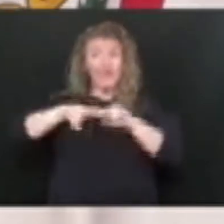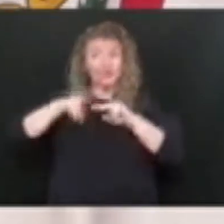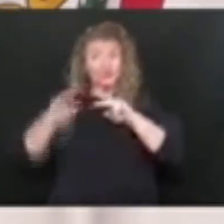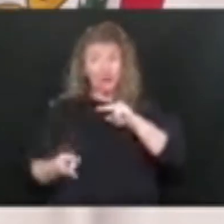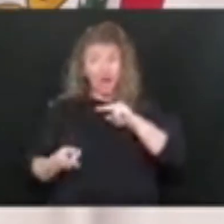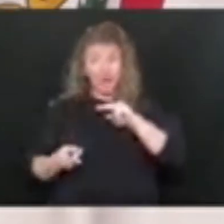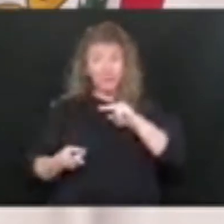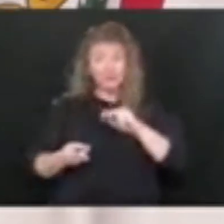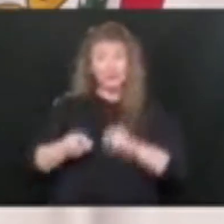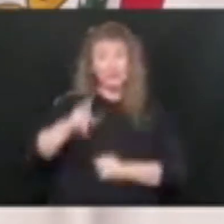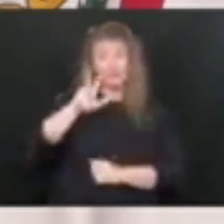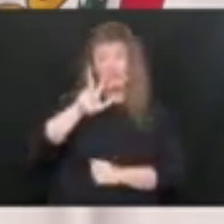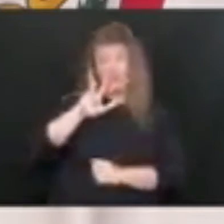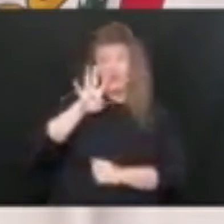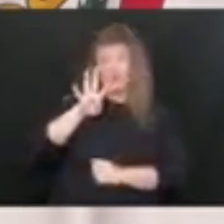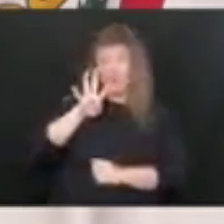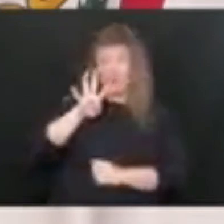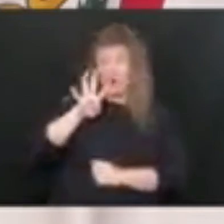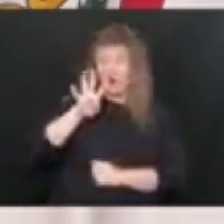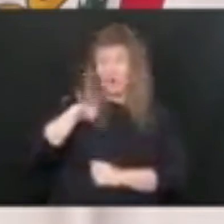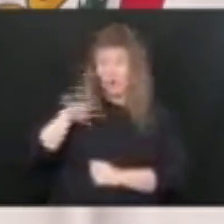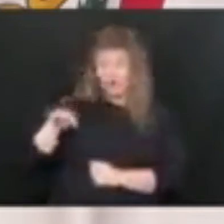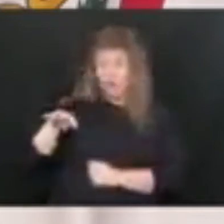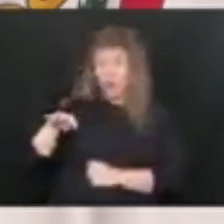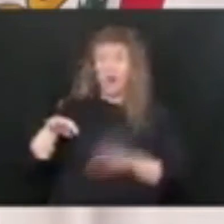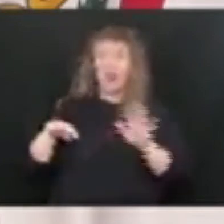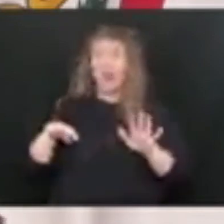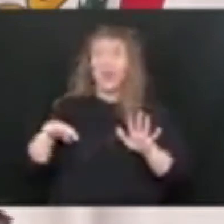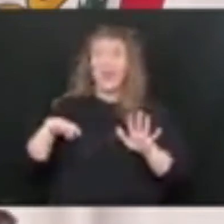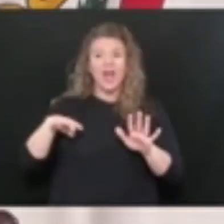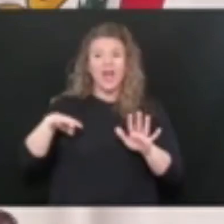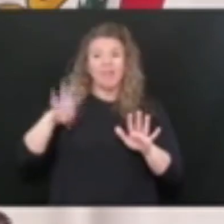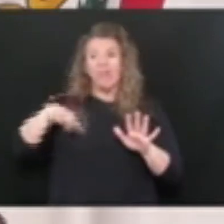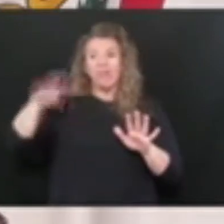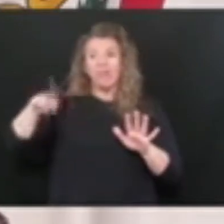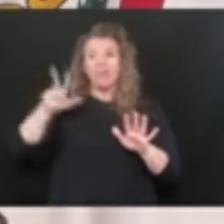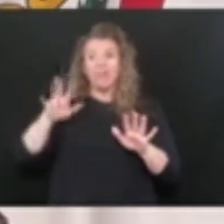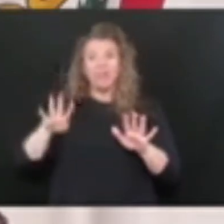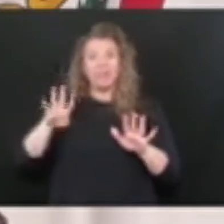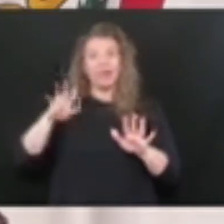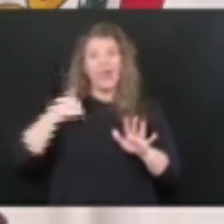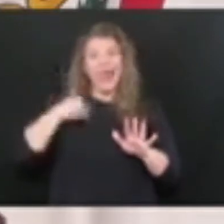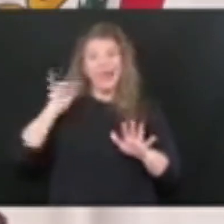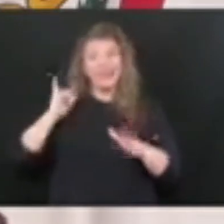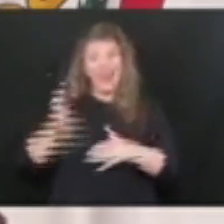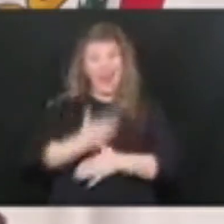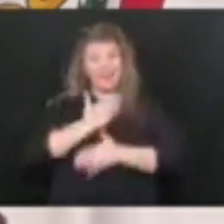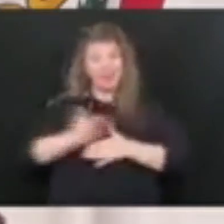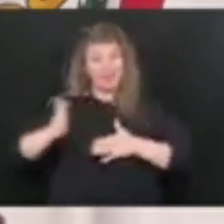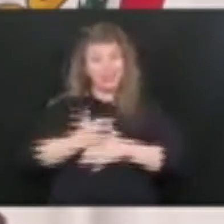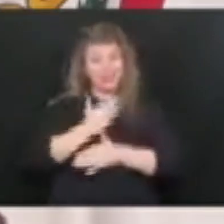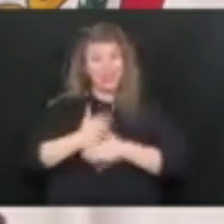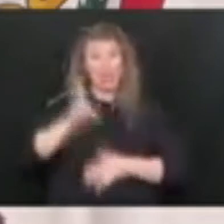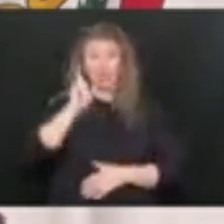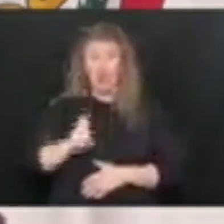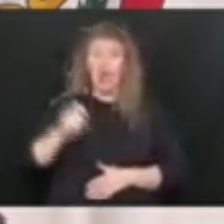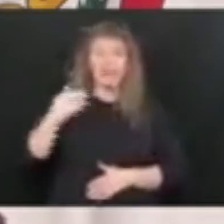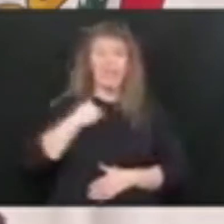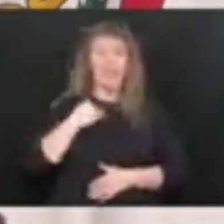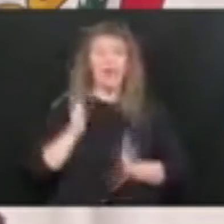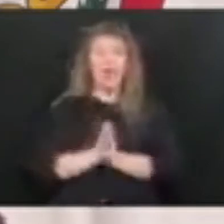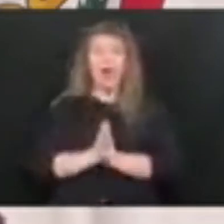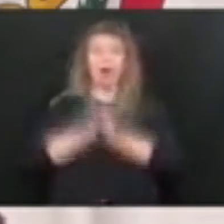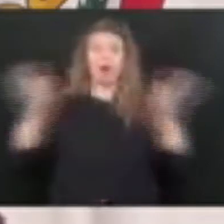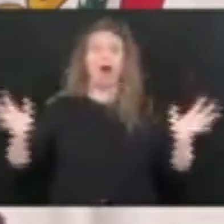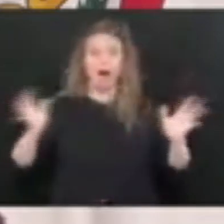34. Now, to get an average of 34, you've got to have a pile